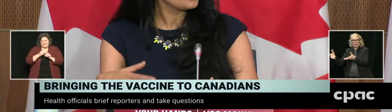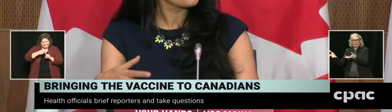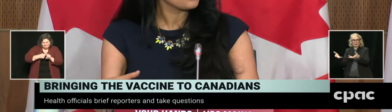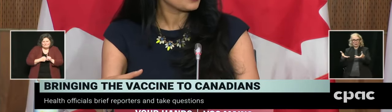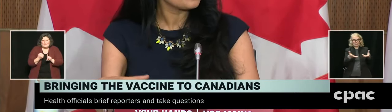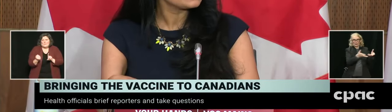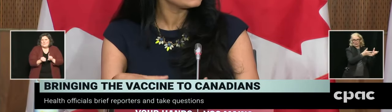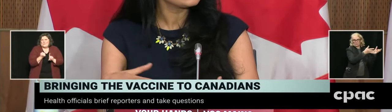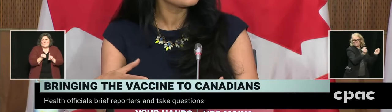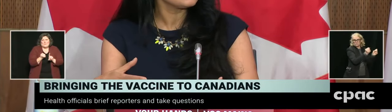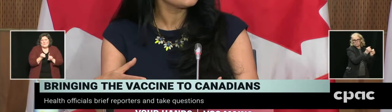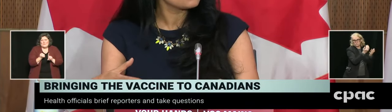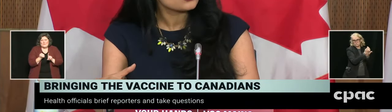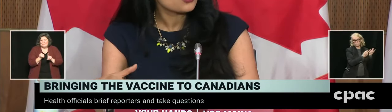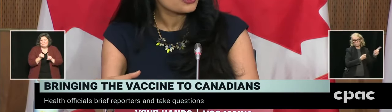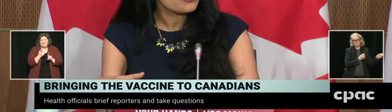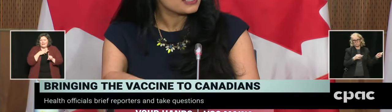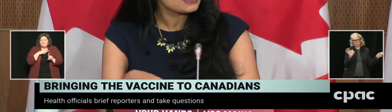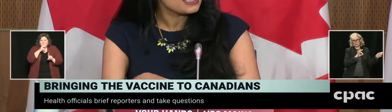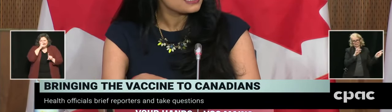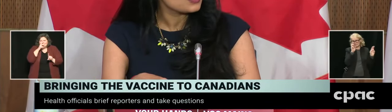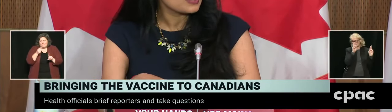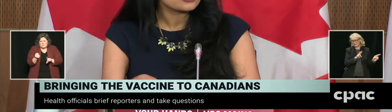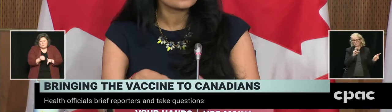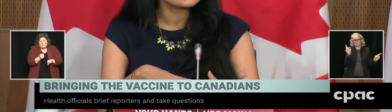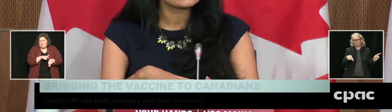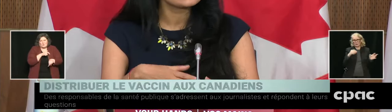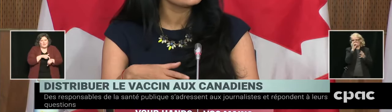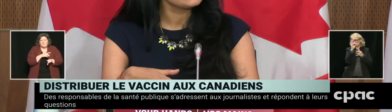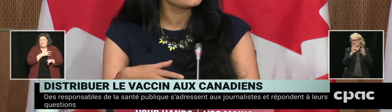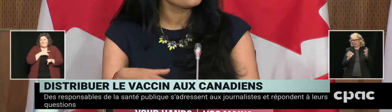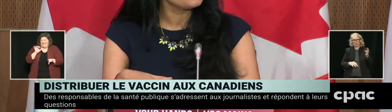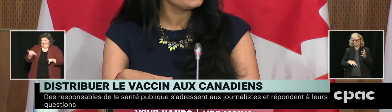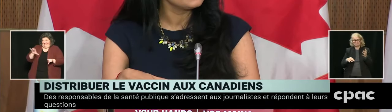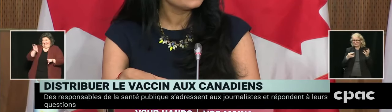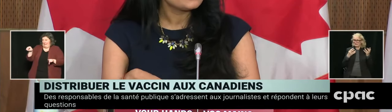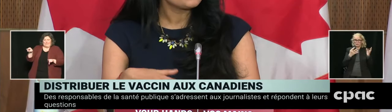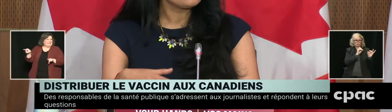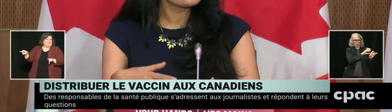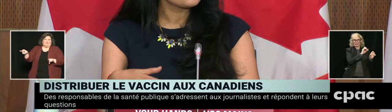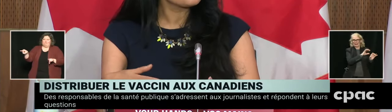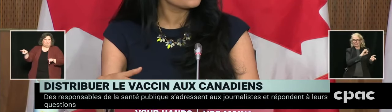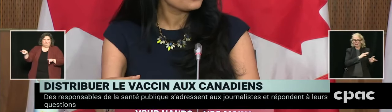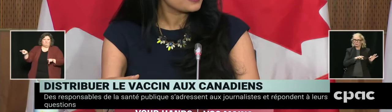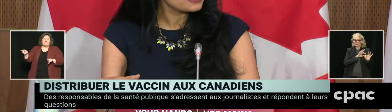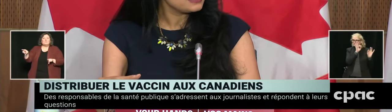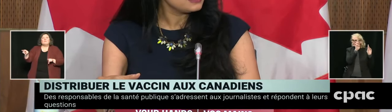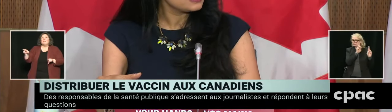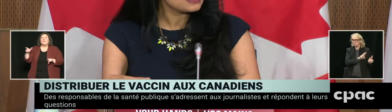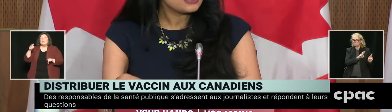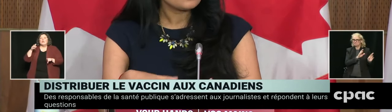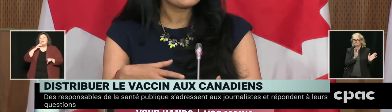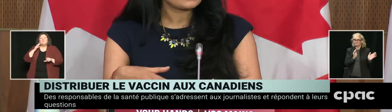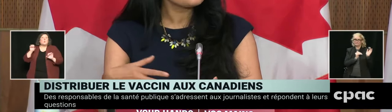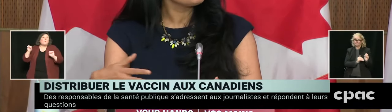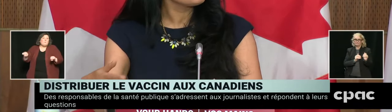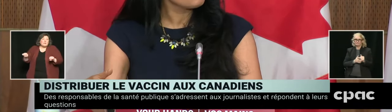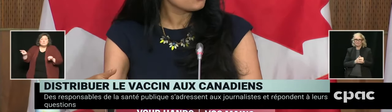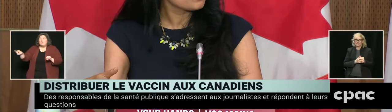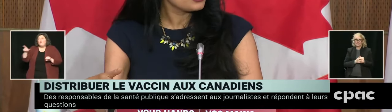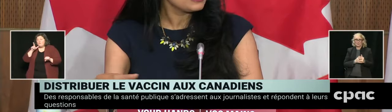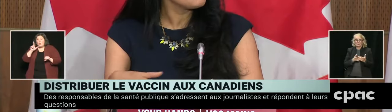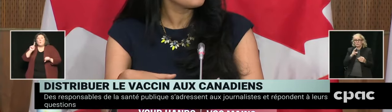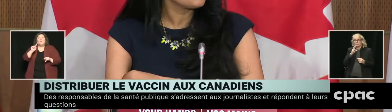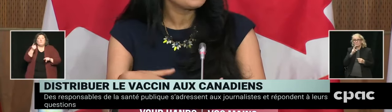those requirements in those storage facilities as well. So it's unlikely that it will be used for the first vaccines, but as we